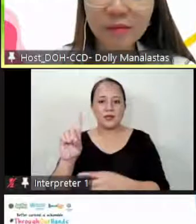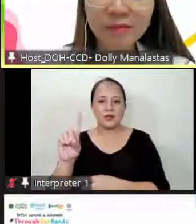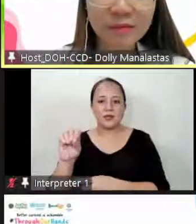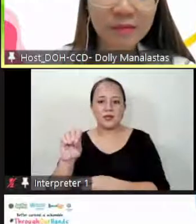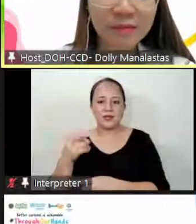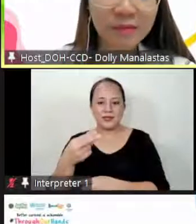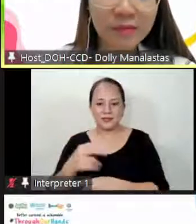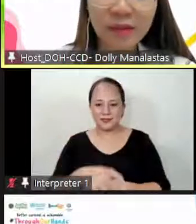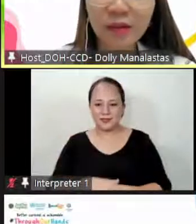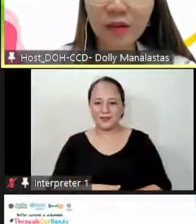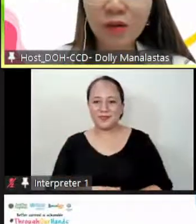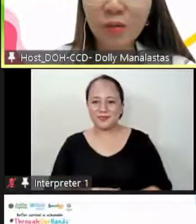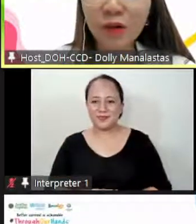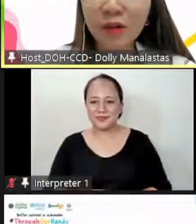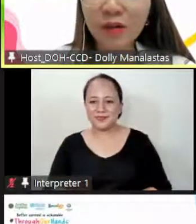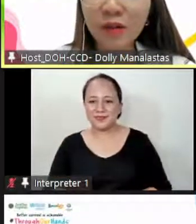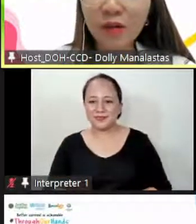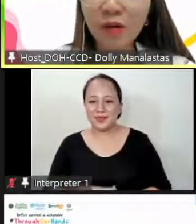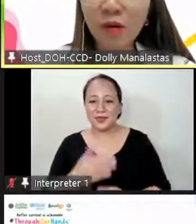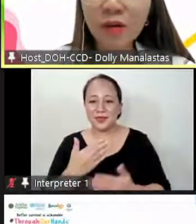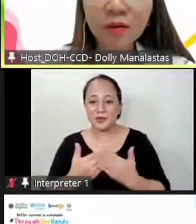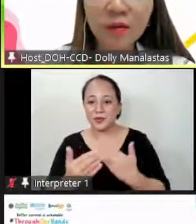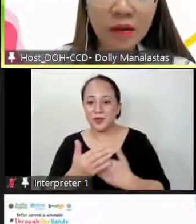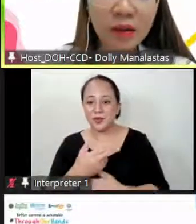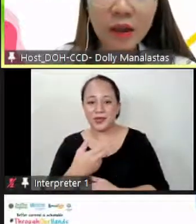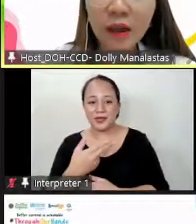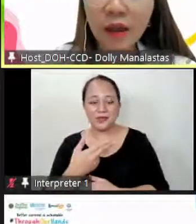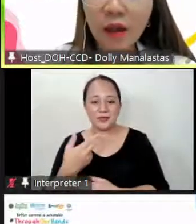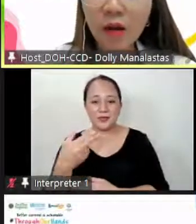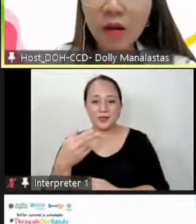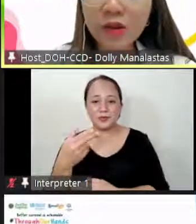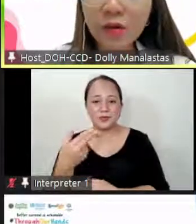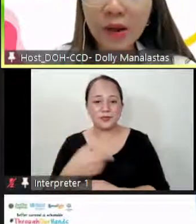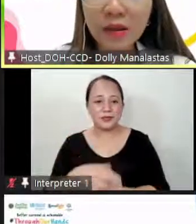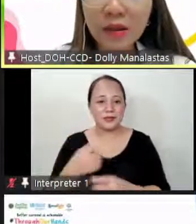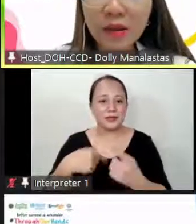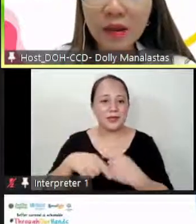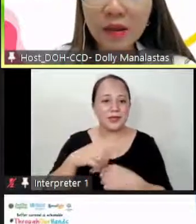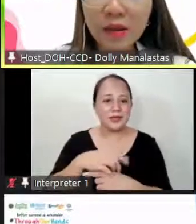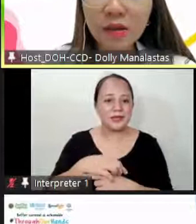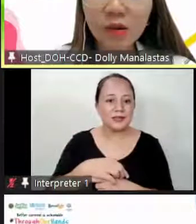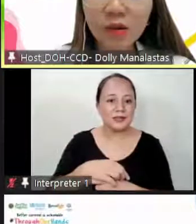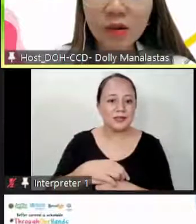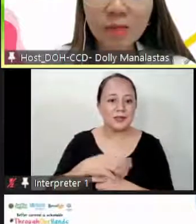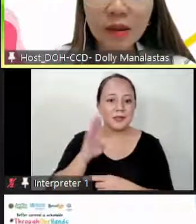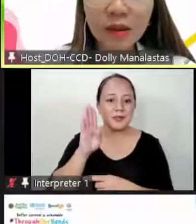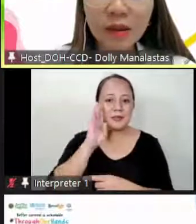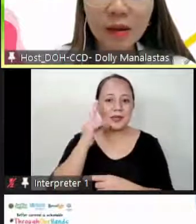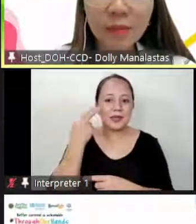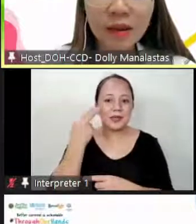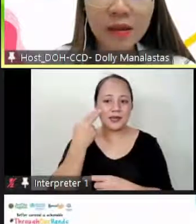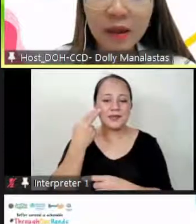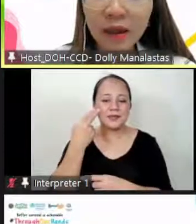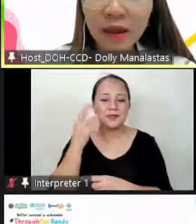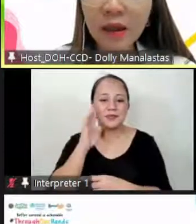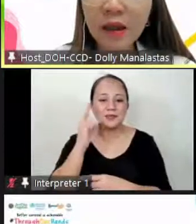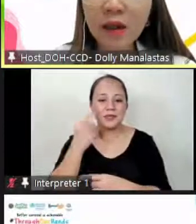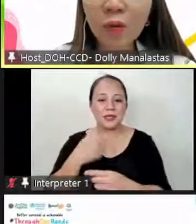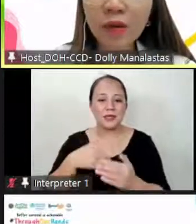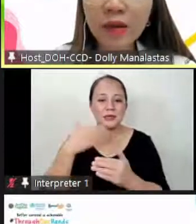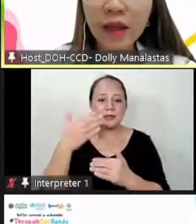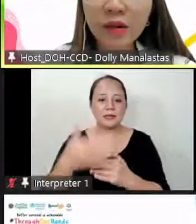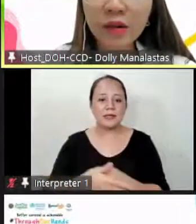Health. Good morning, Director Ho. Also present is Dr. Rabindra